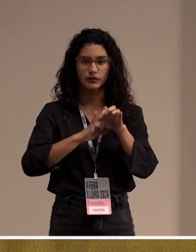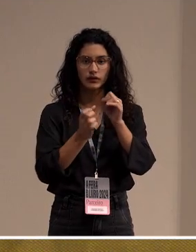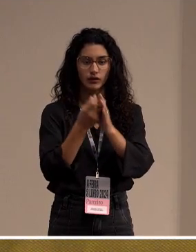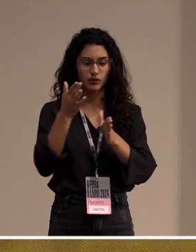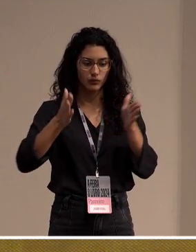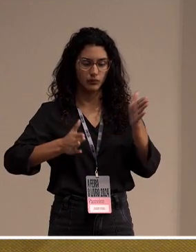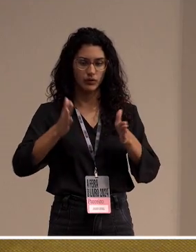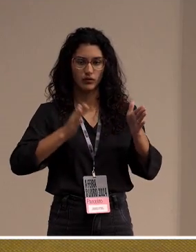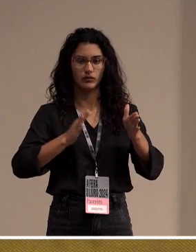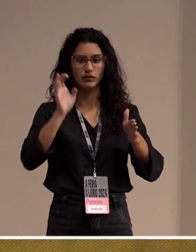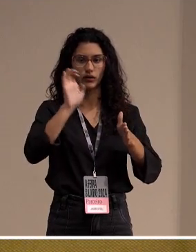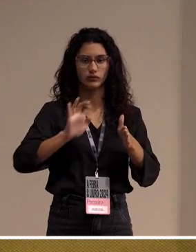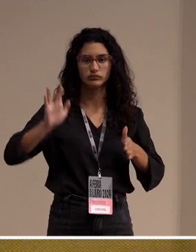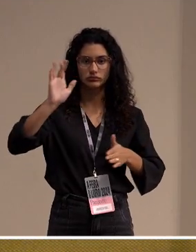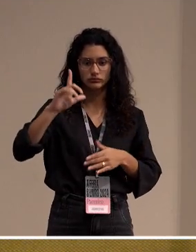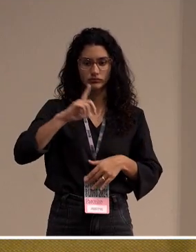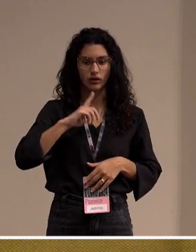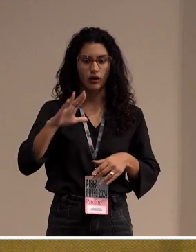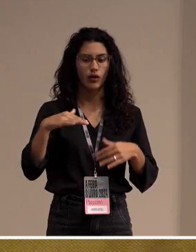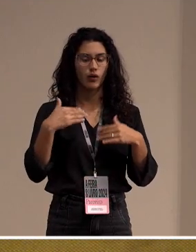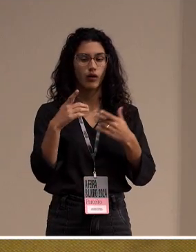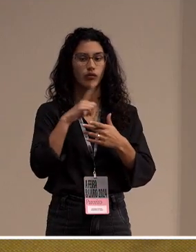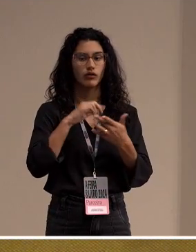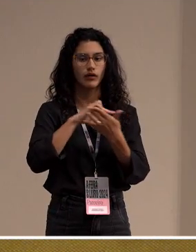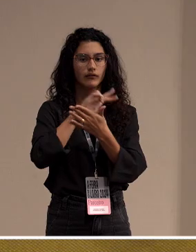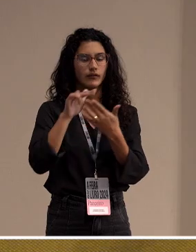when police brutality,